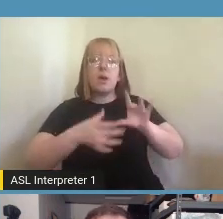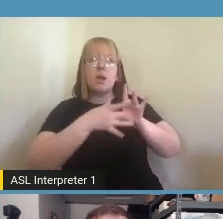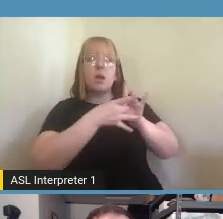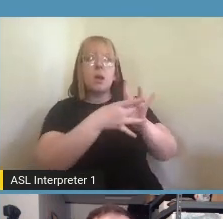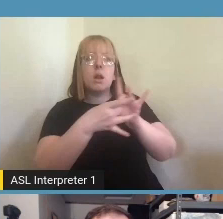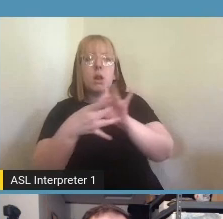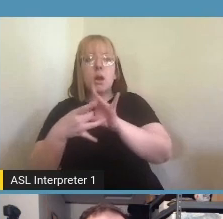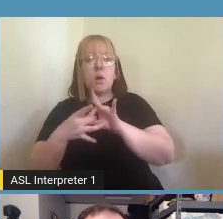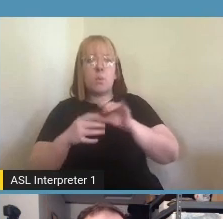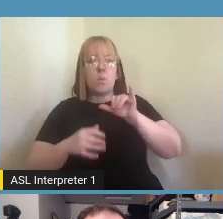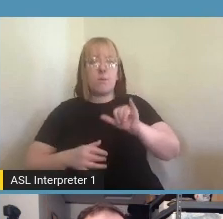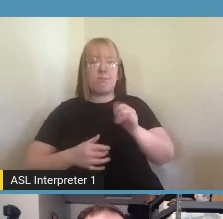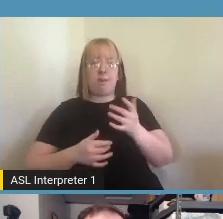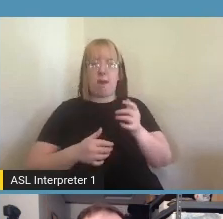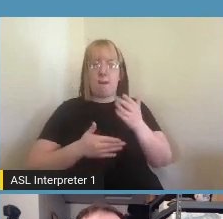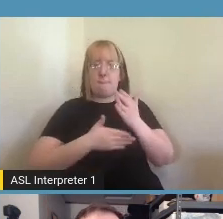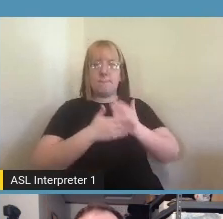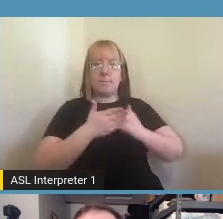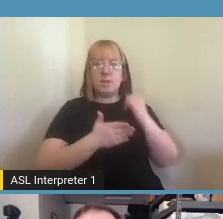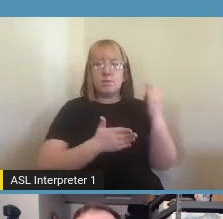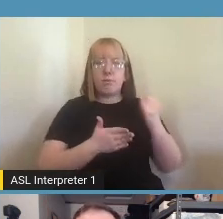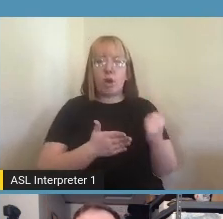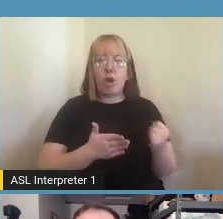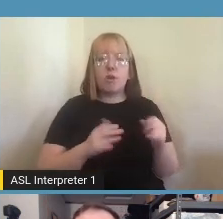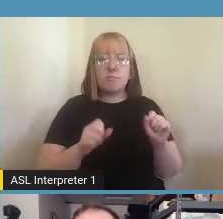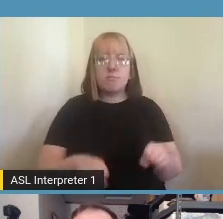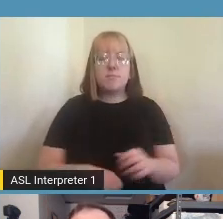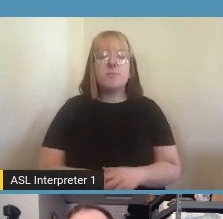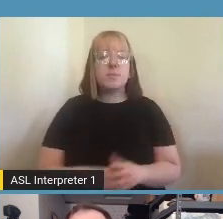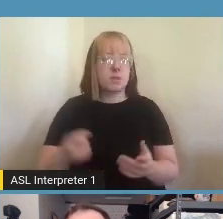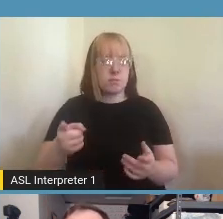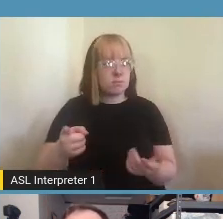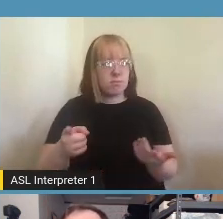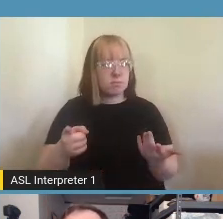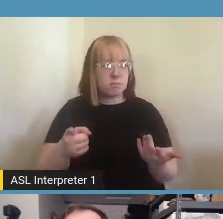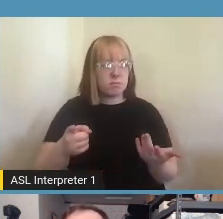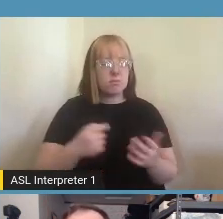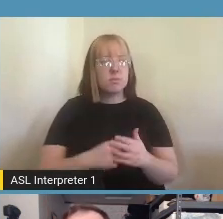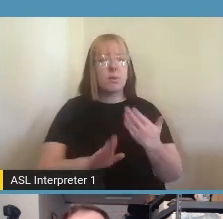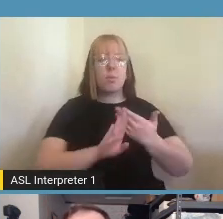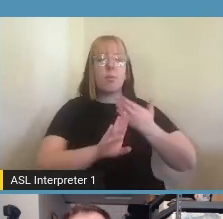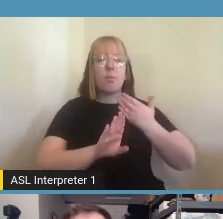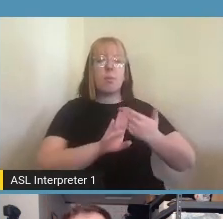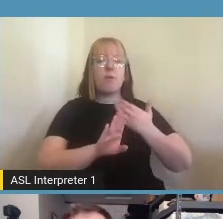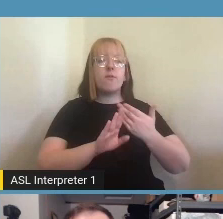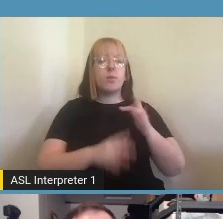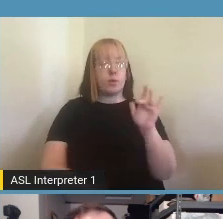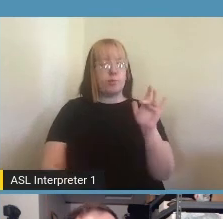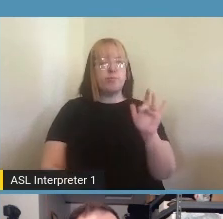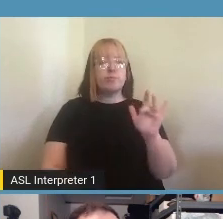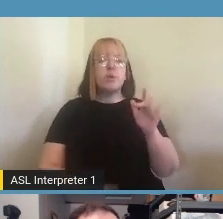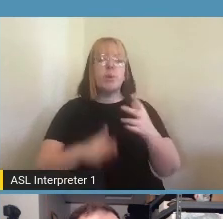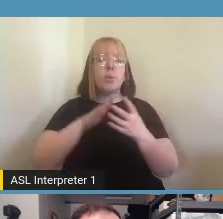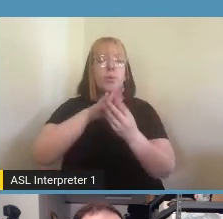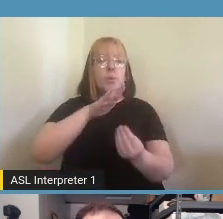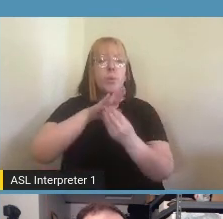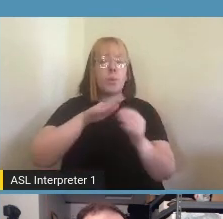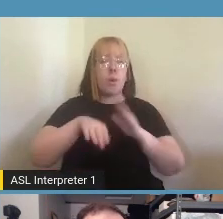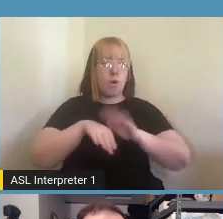whatever platform we're releasing a video. So before you ever hit record on your